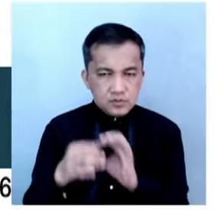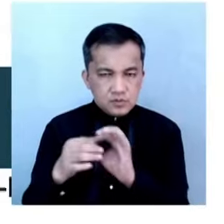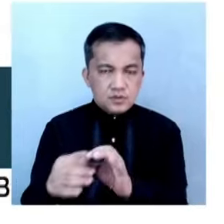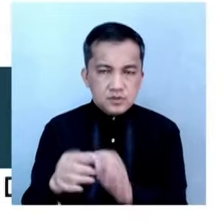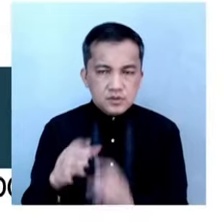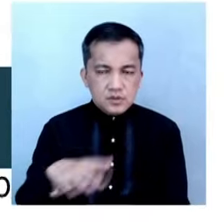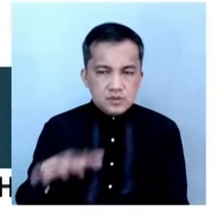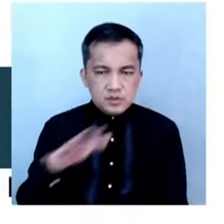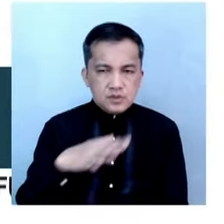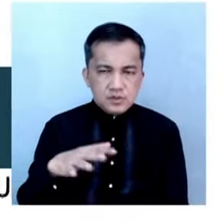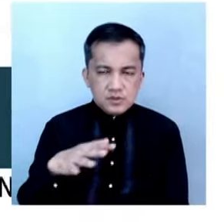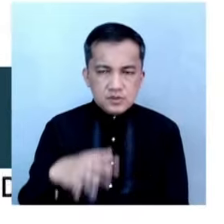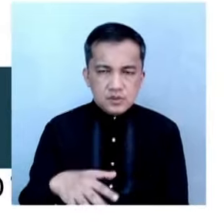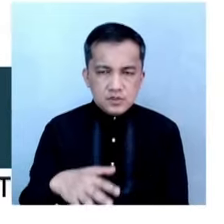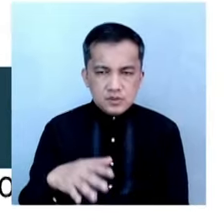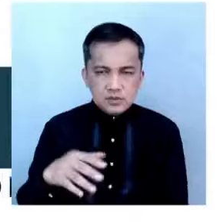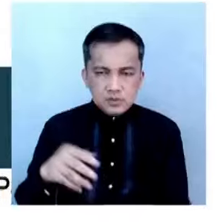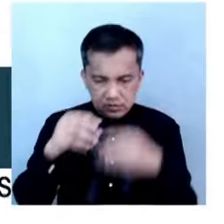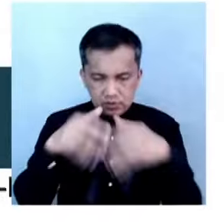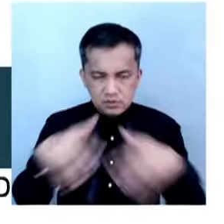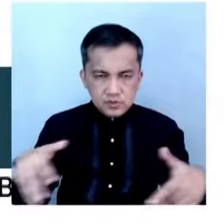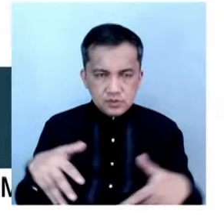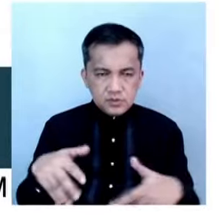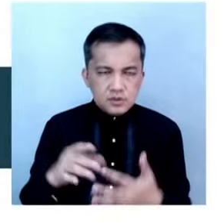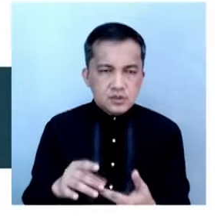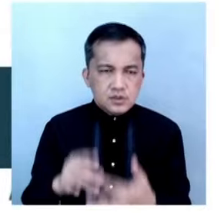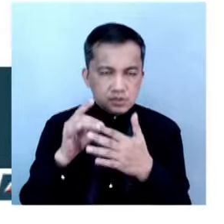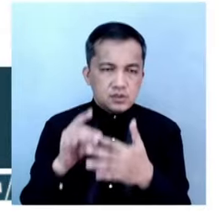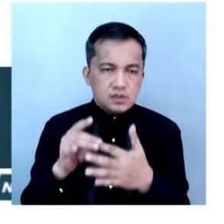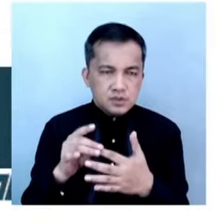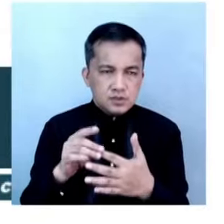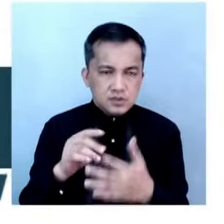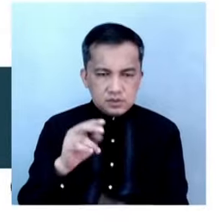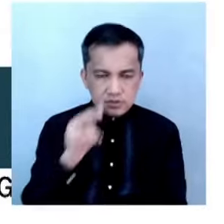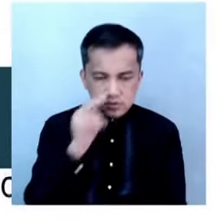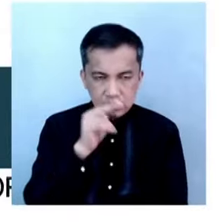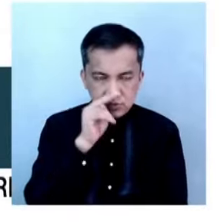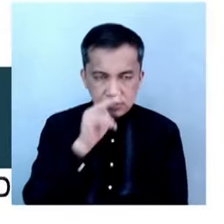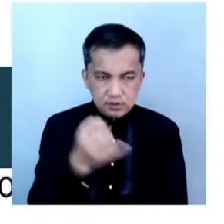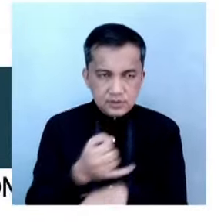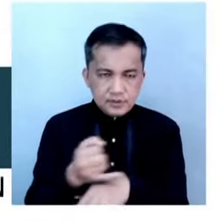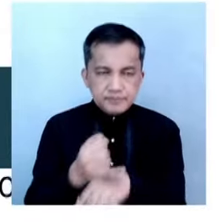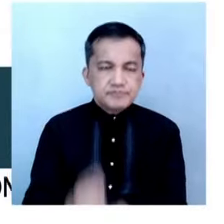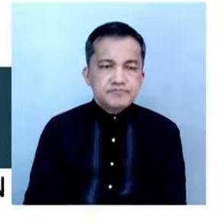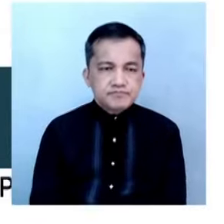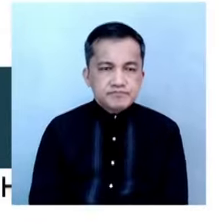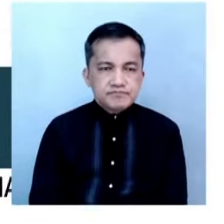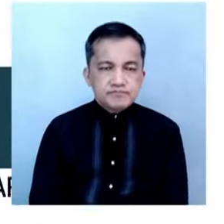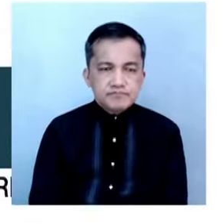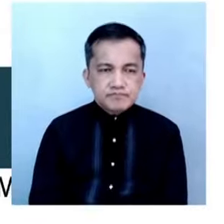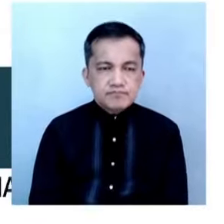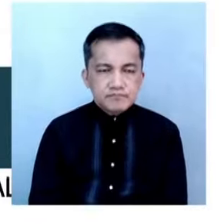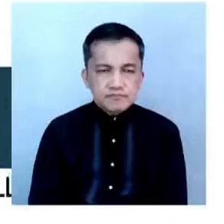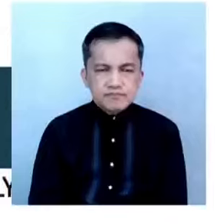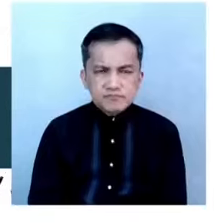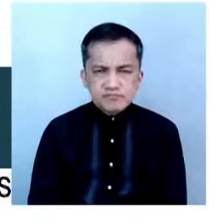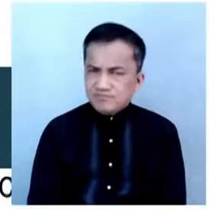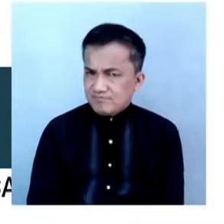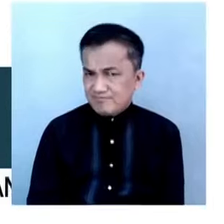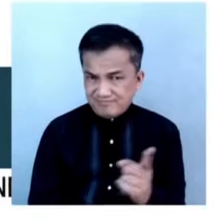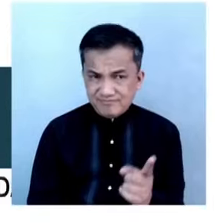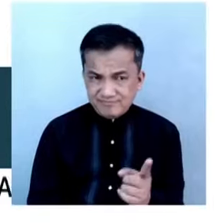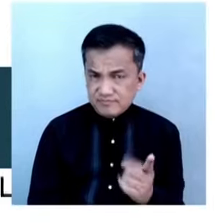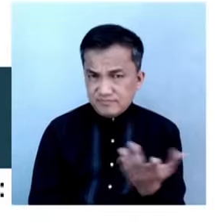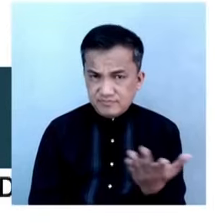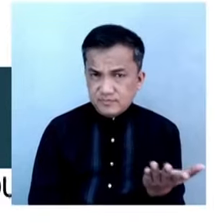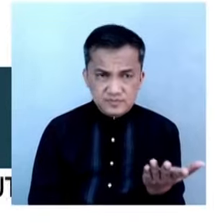mga stakeholders, especially sa Negros Island. Mm. Pero would you advise? Ano